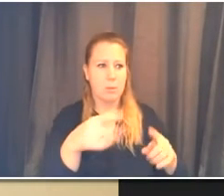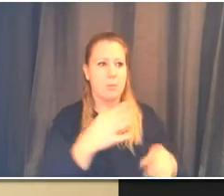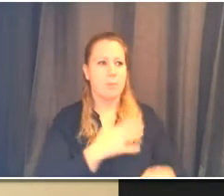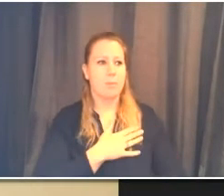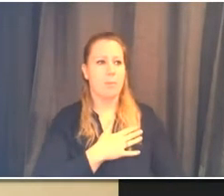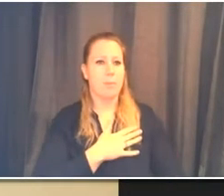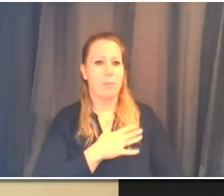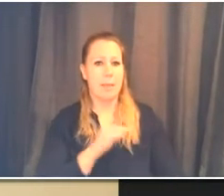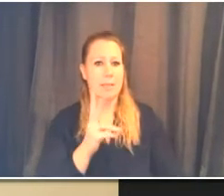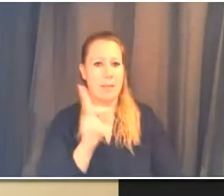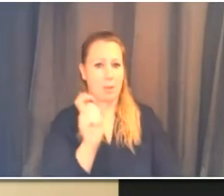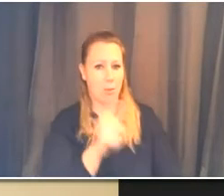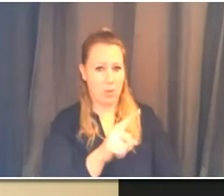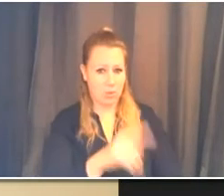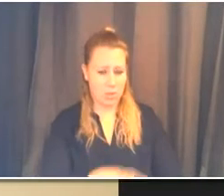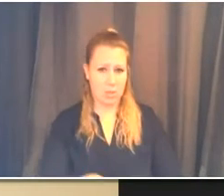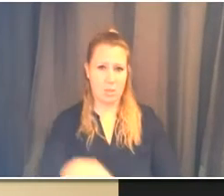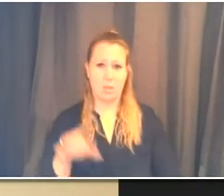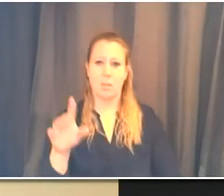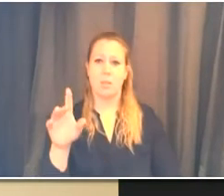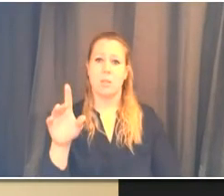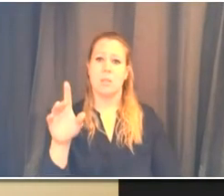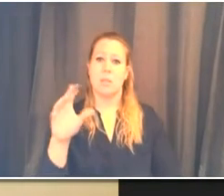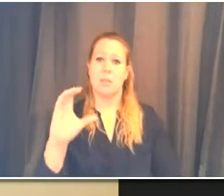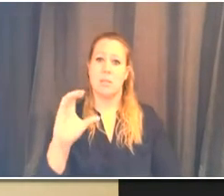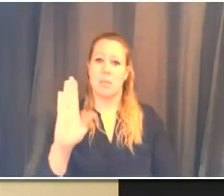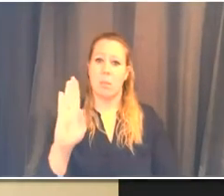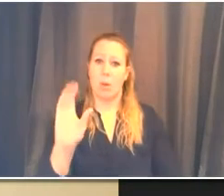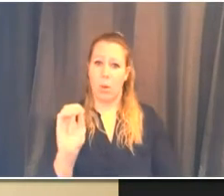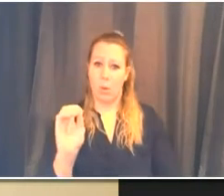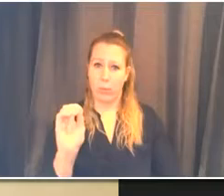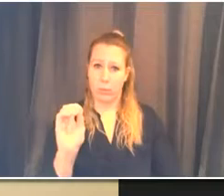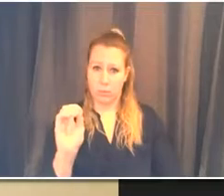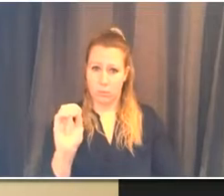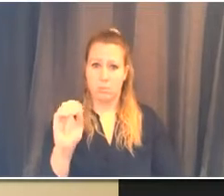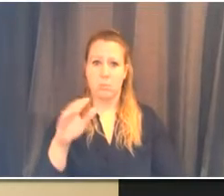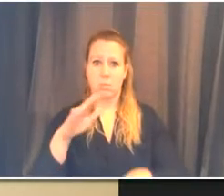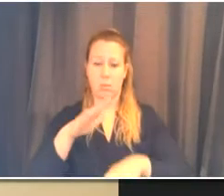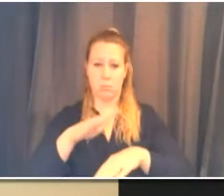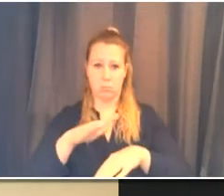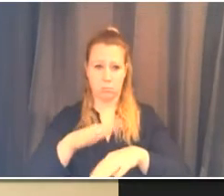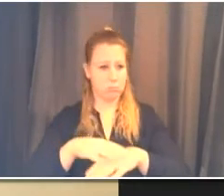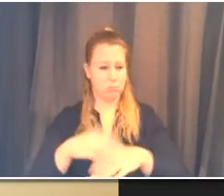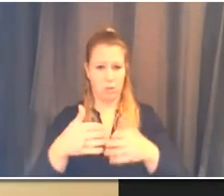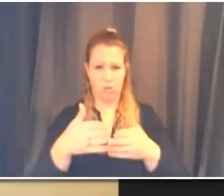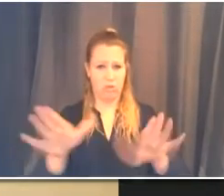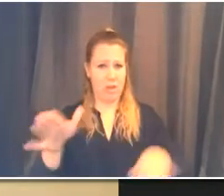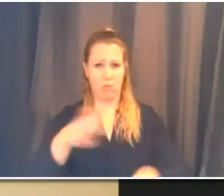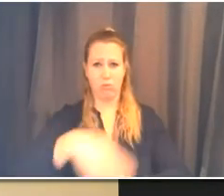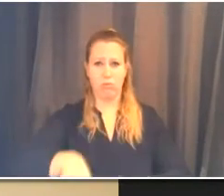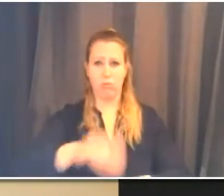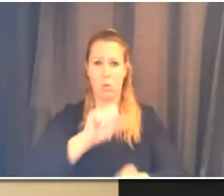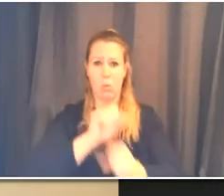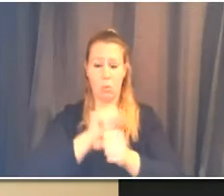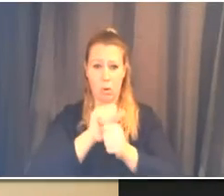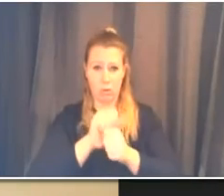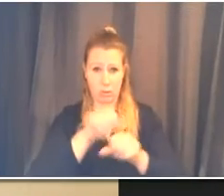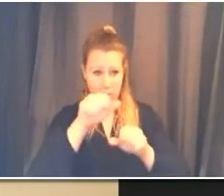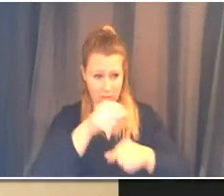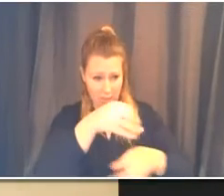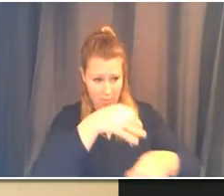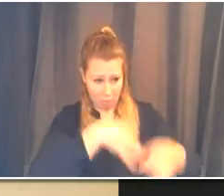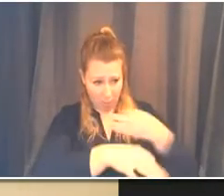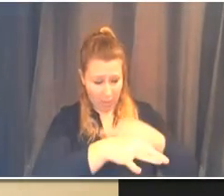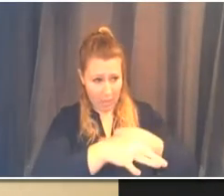office uh to fill the gaps that we might have seen so I don't want to hold this up um but your answer to me are